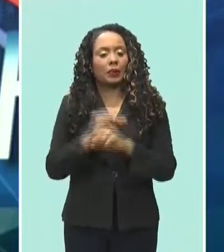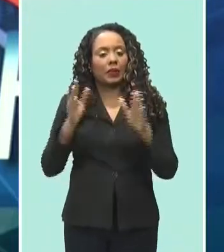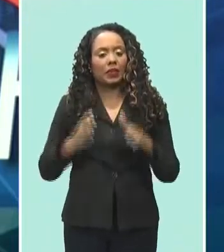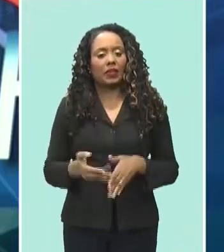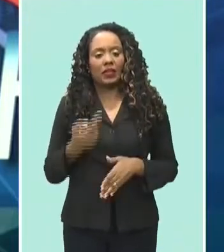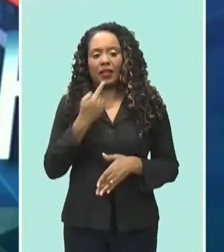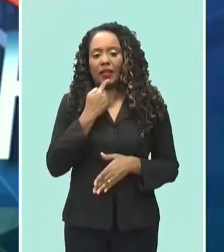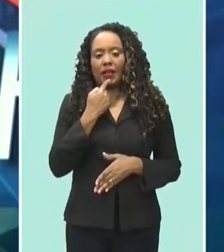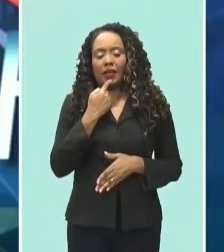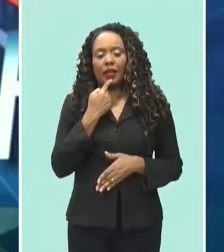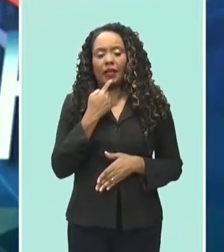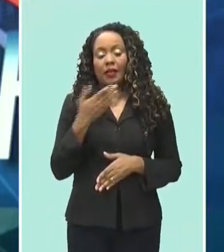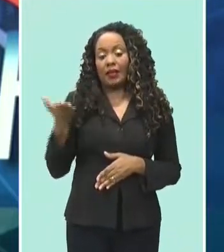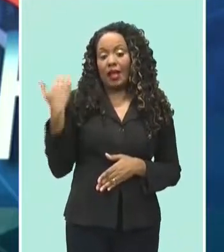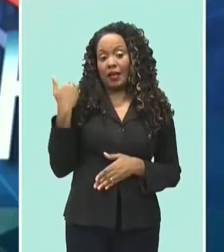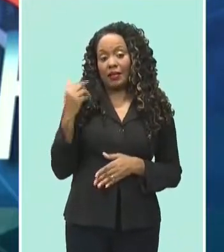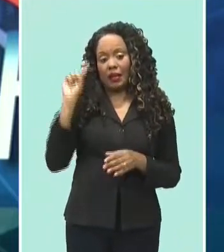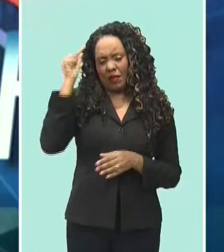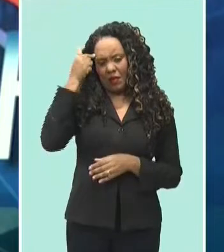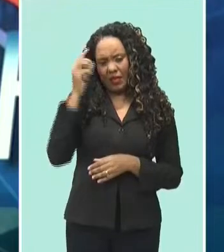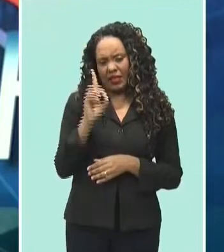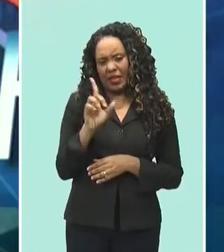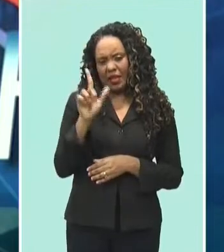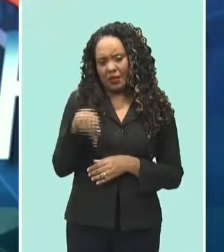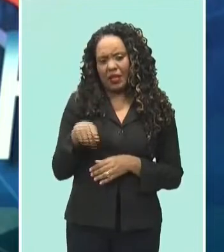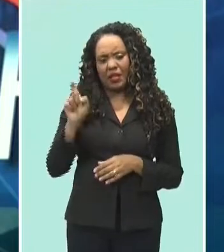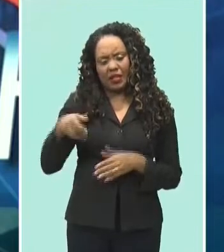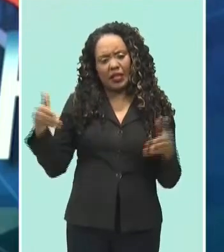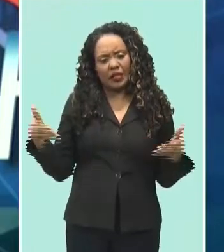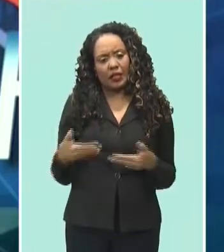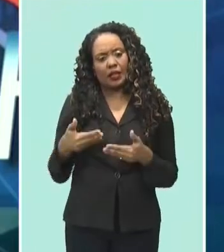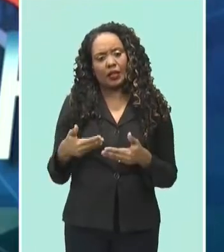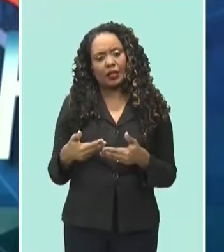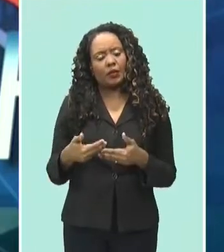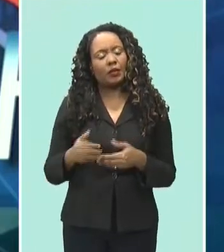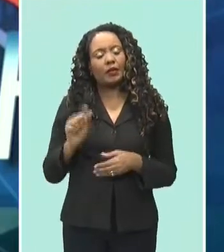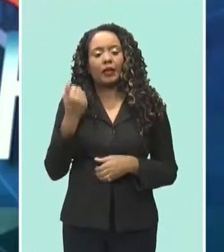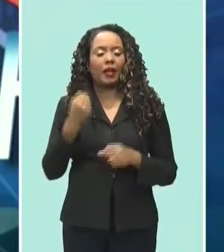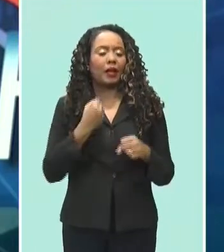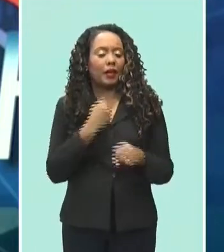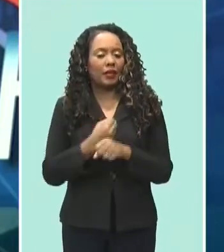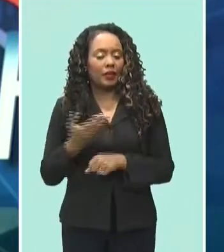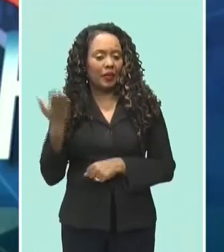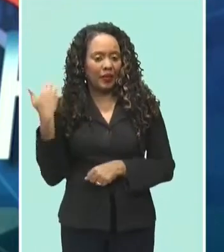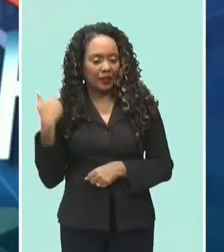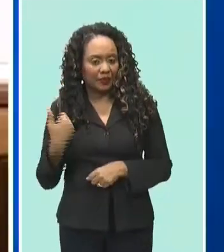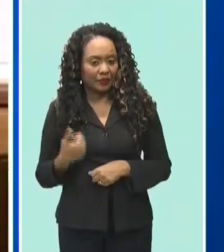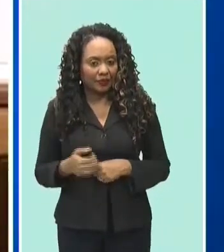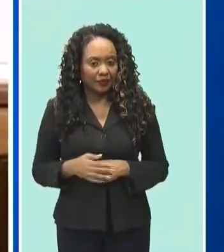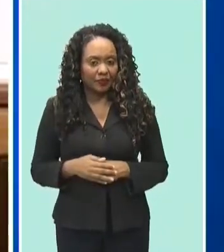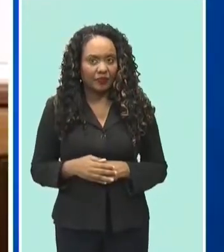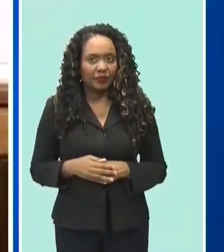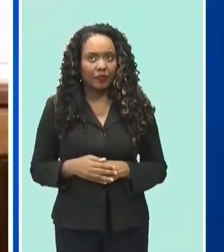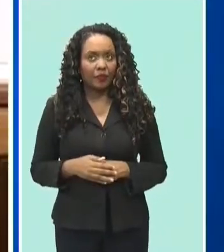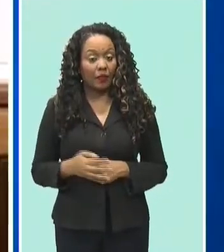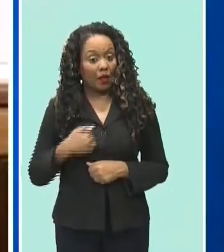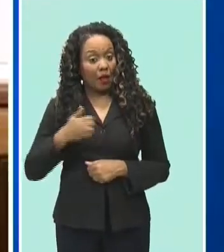to introduce data protection legislation. He thinks it should have been done over a decade ago. I'm